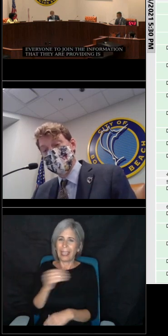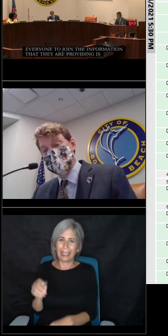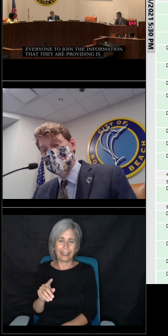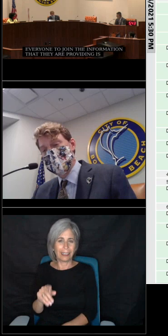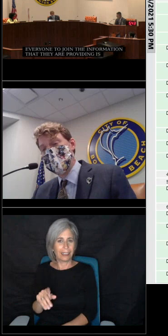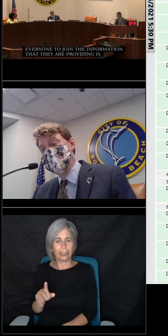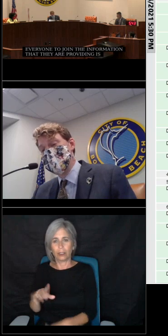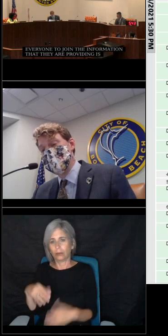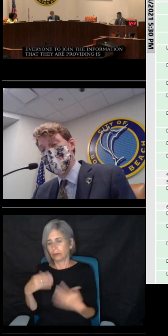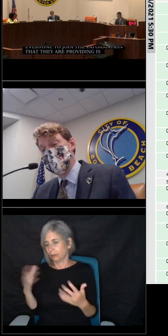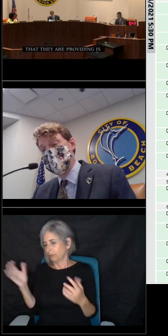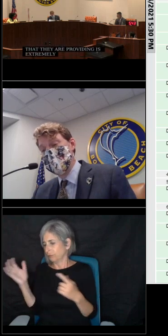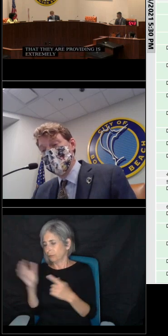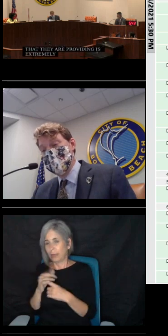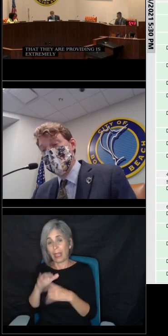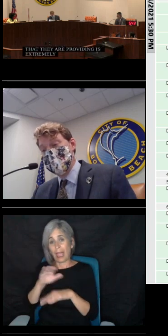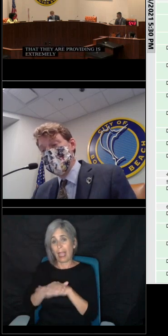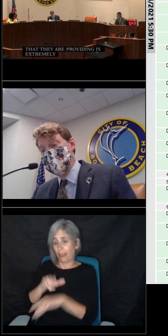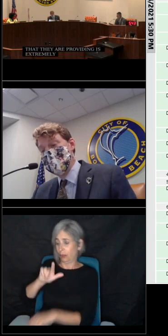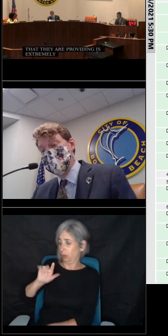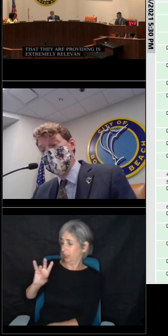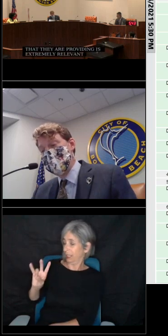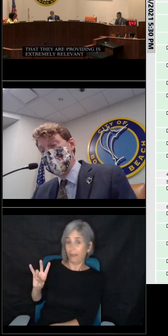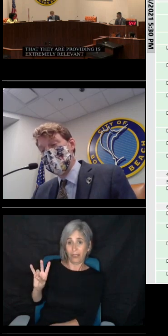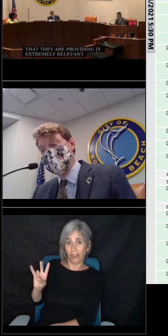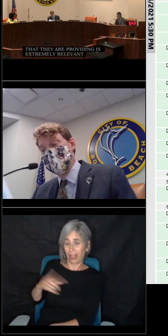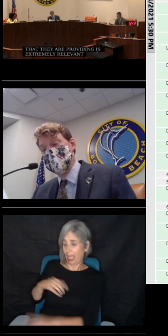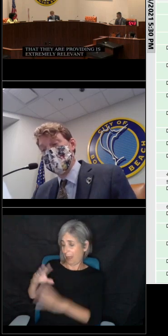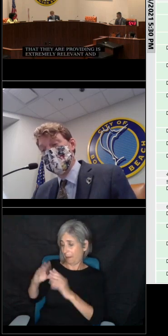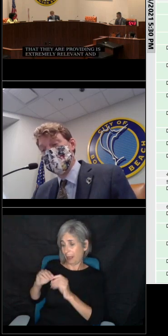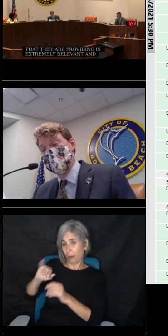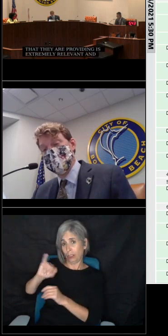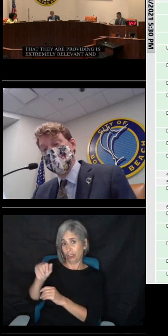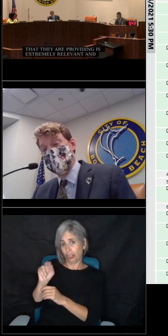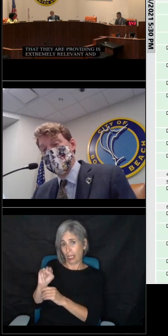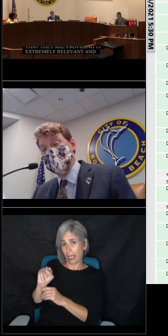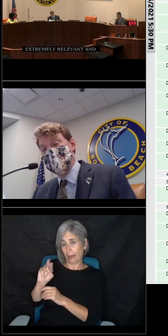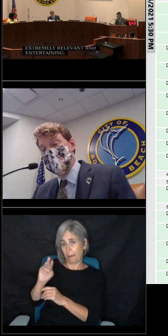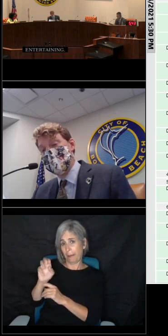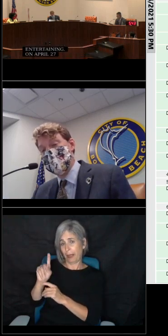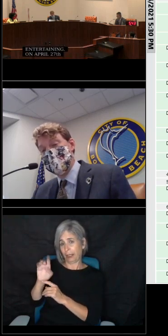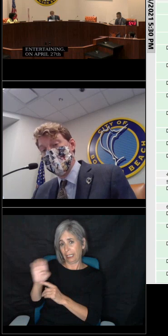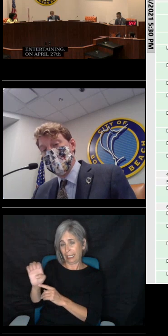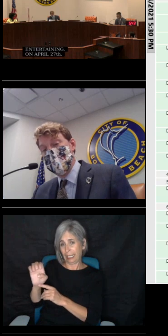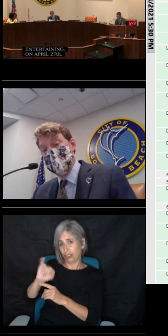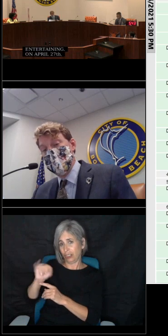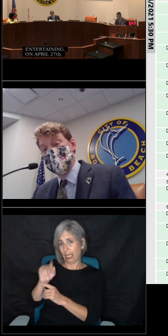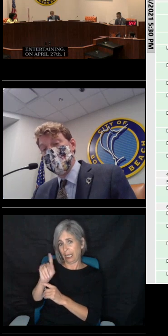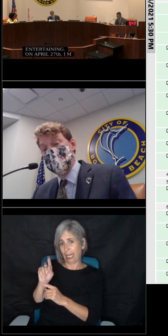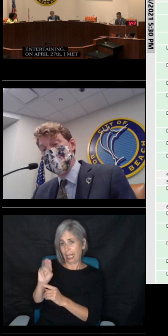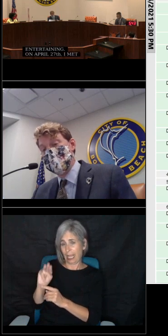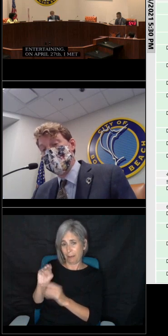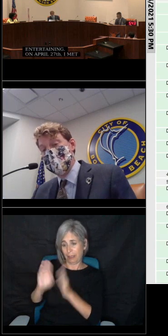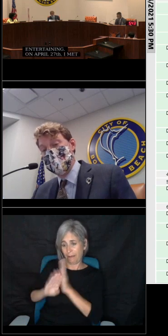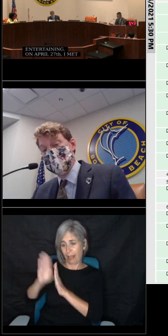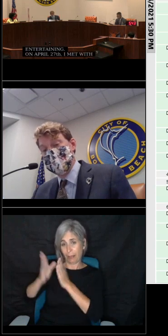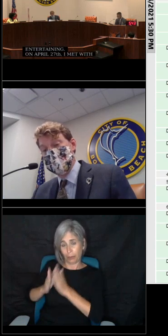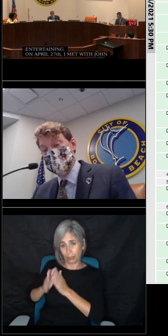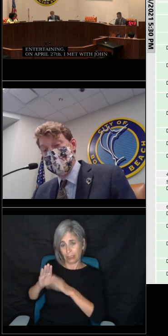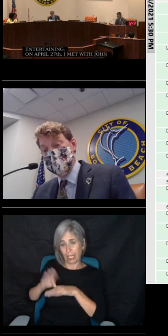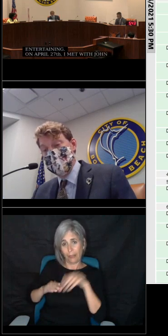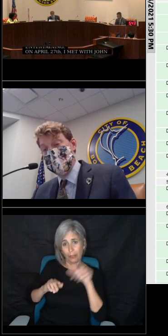entertaining. On April 27th, I met with John Markey and Jeff Johnson of JKM Developers. And from April